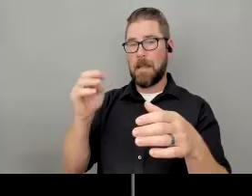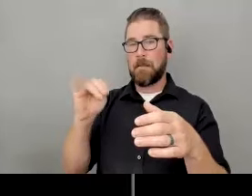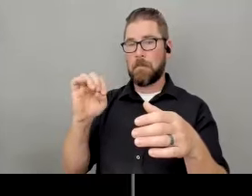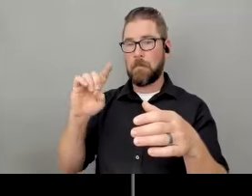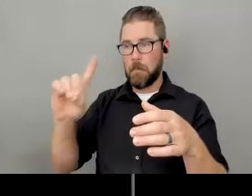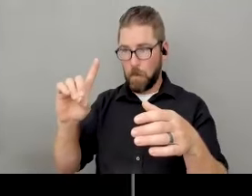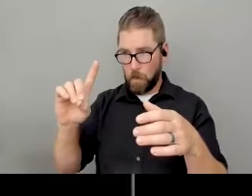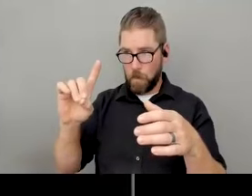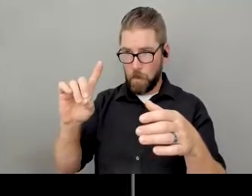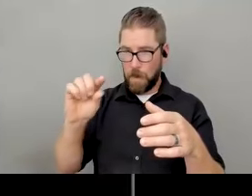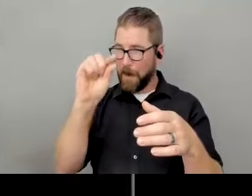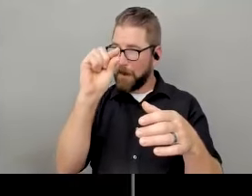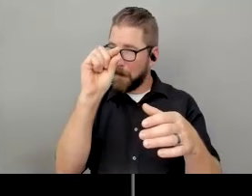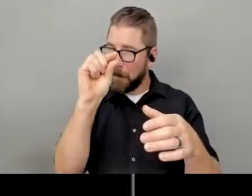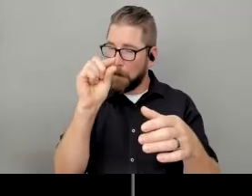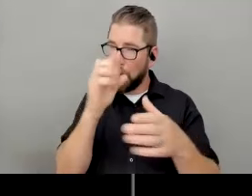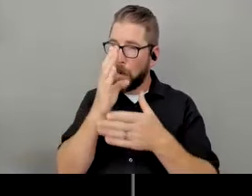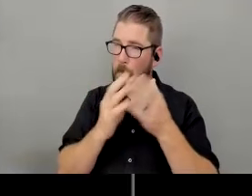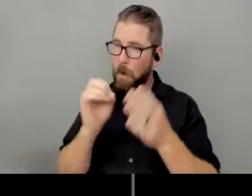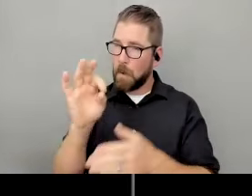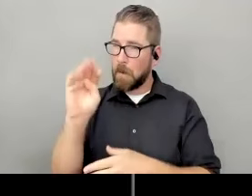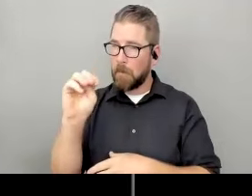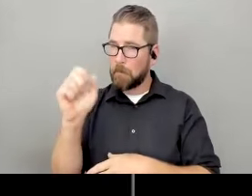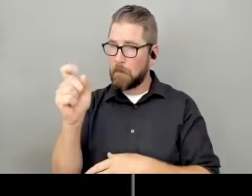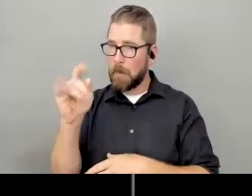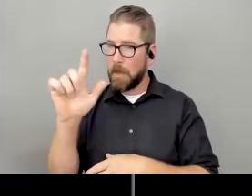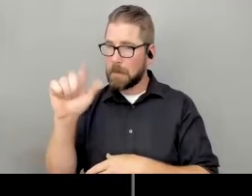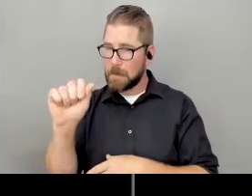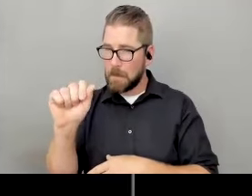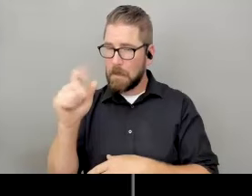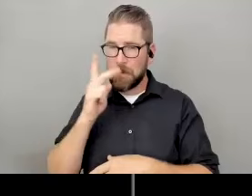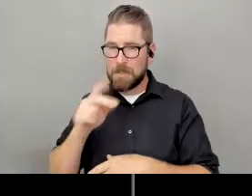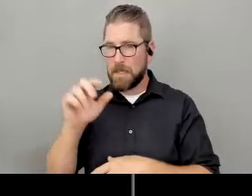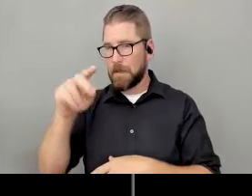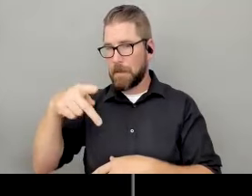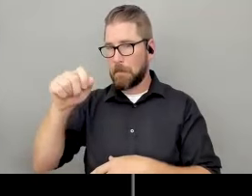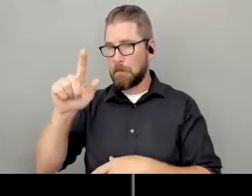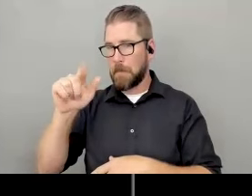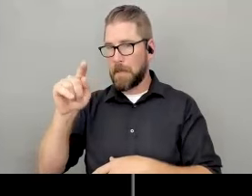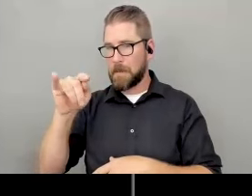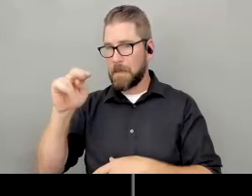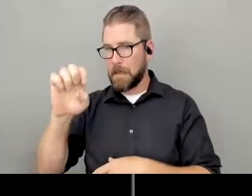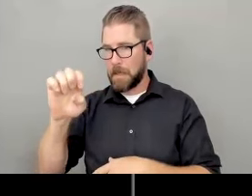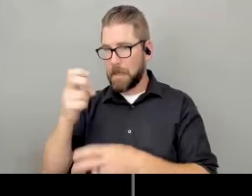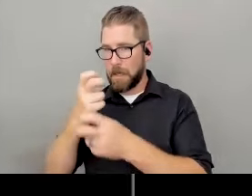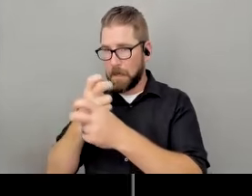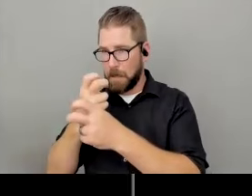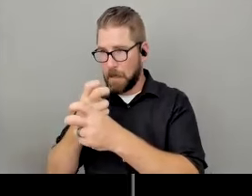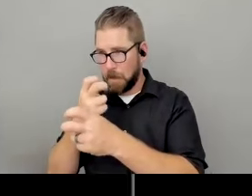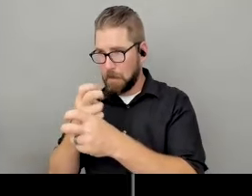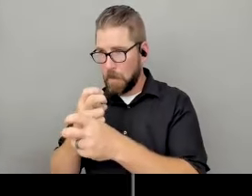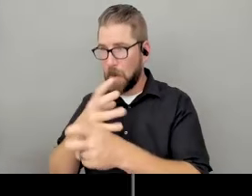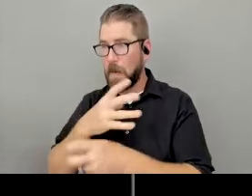posterior portion of the maxilla will pick up the palatine bone, and the posterior lateral wall is made up of the